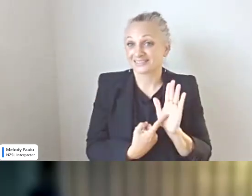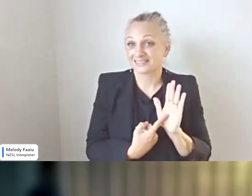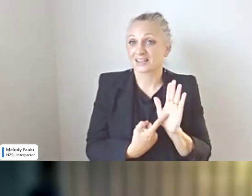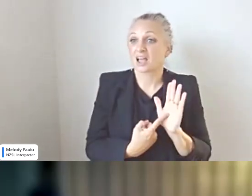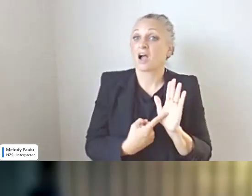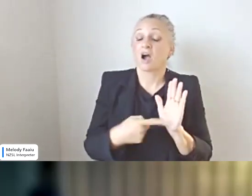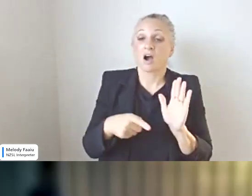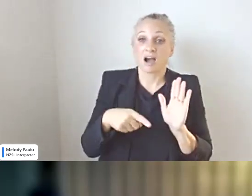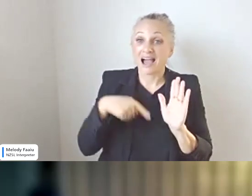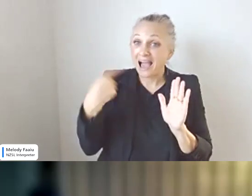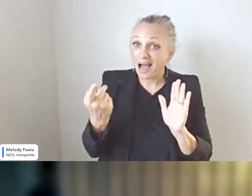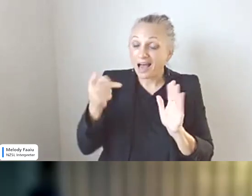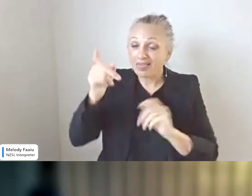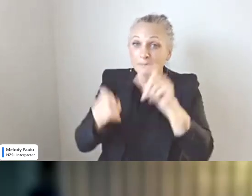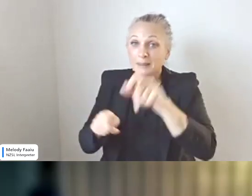experiences. And